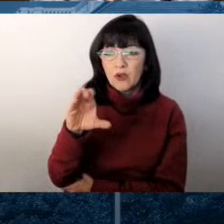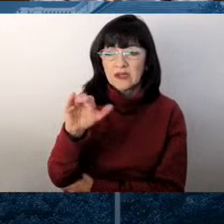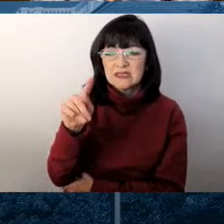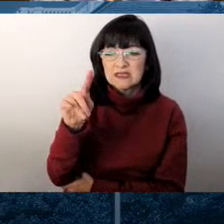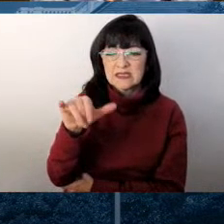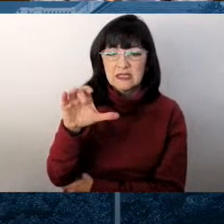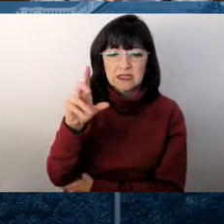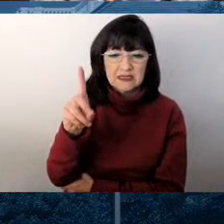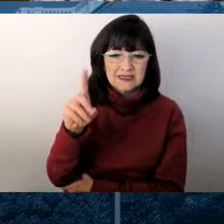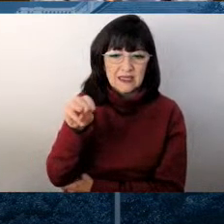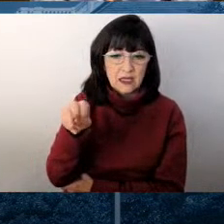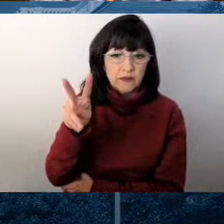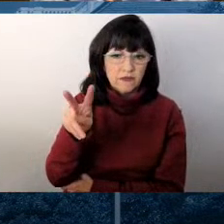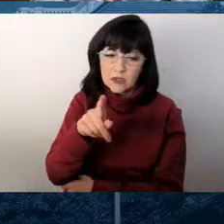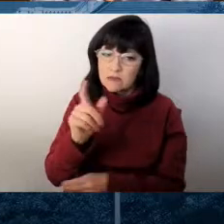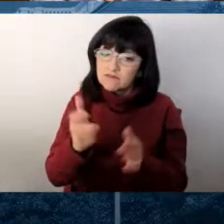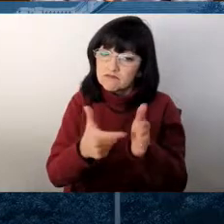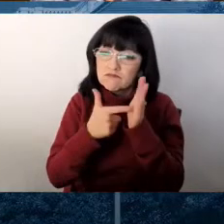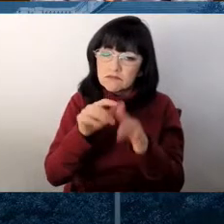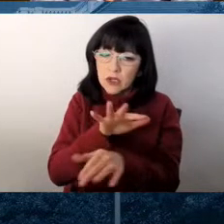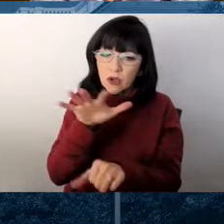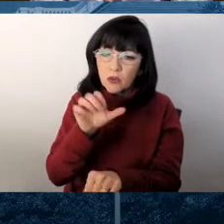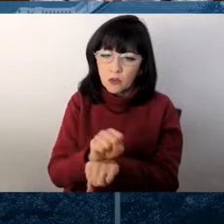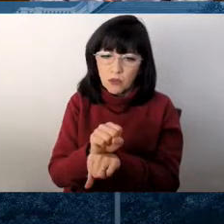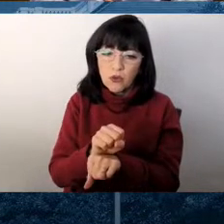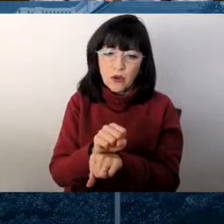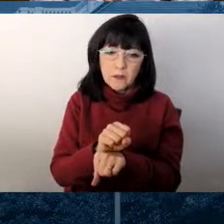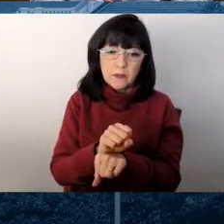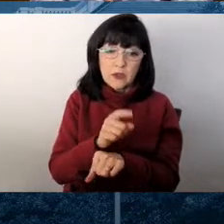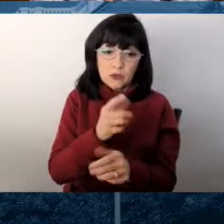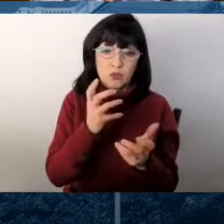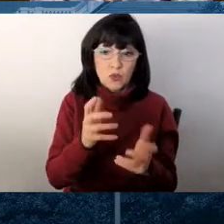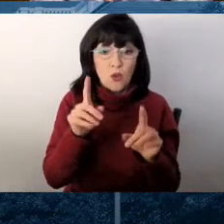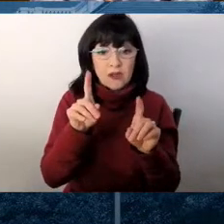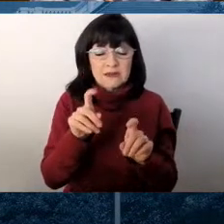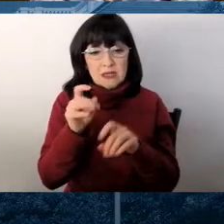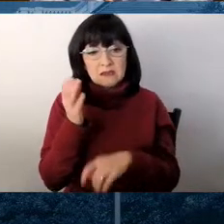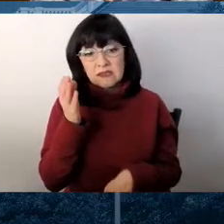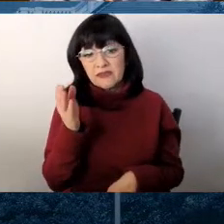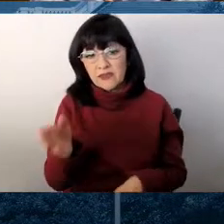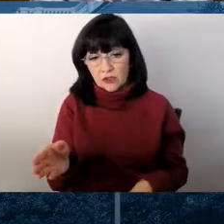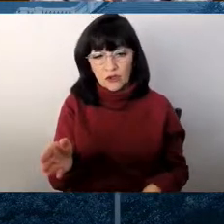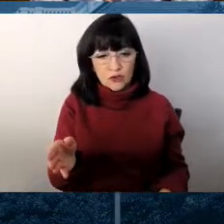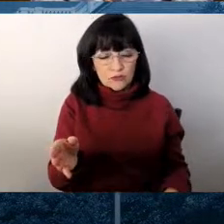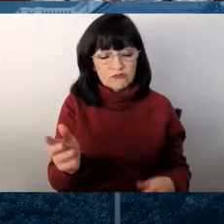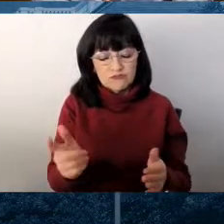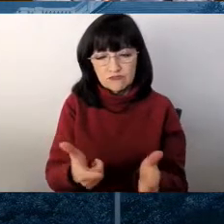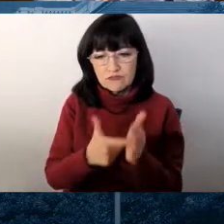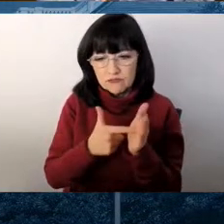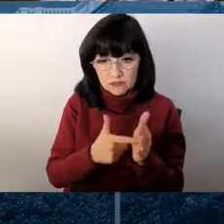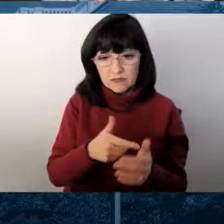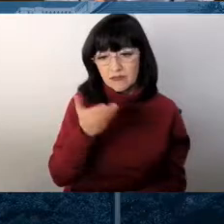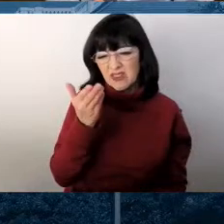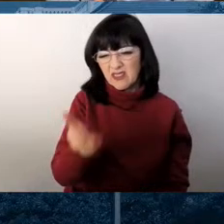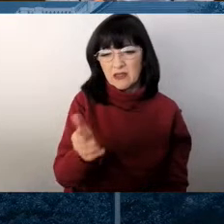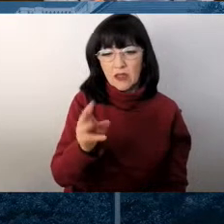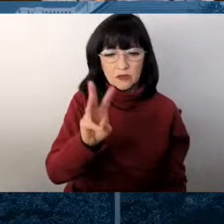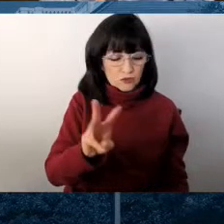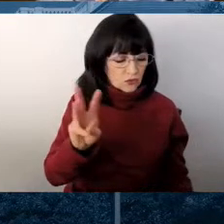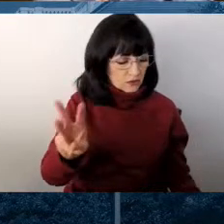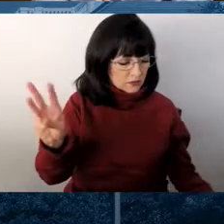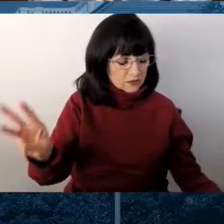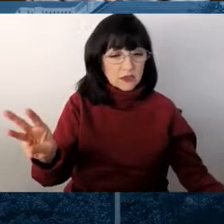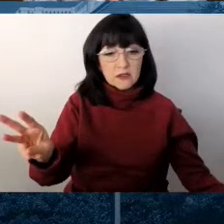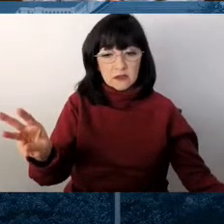are required. We do want to make sure that you get an appointment there. So there's the website to get your appointment. Do